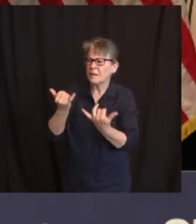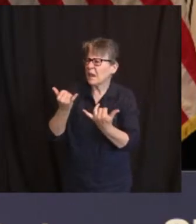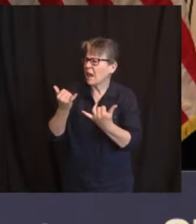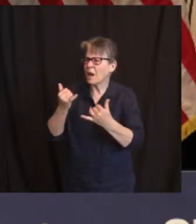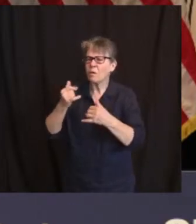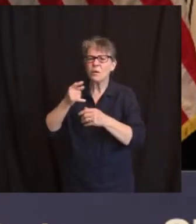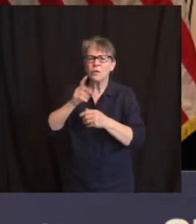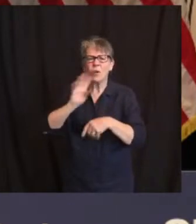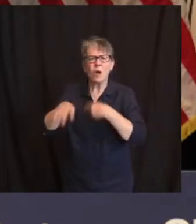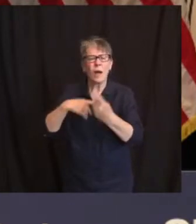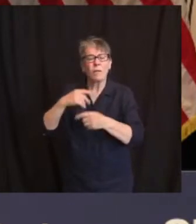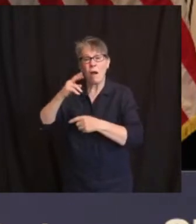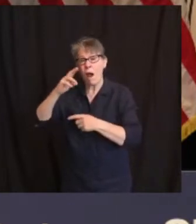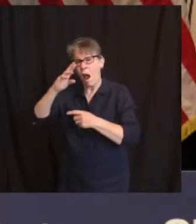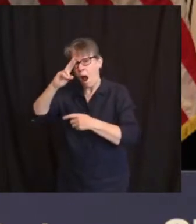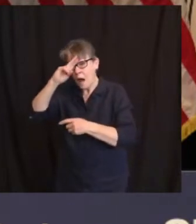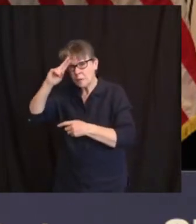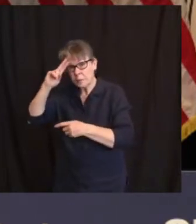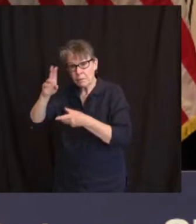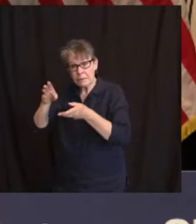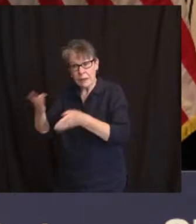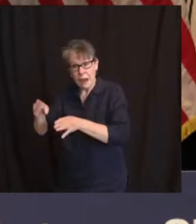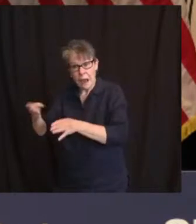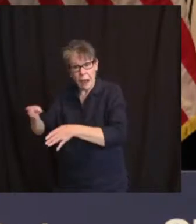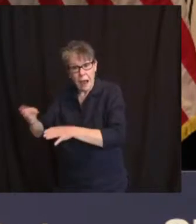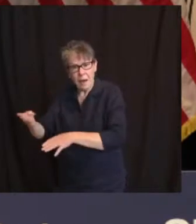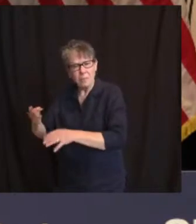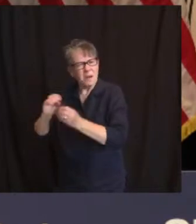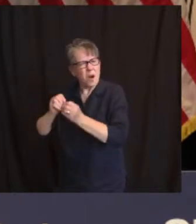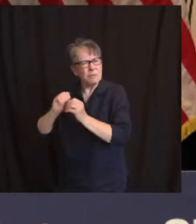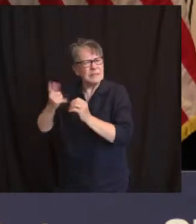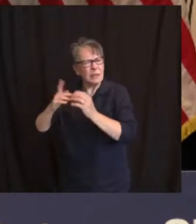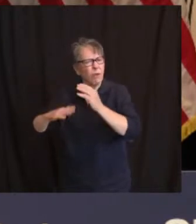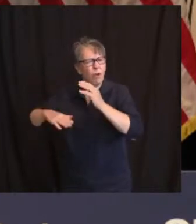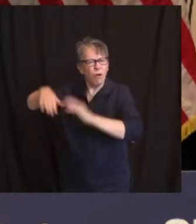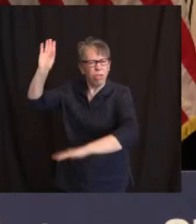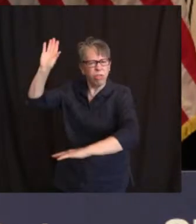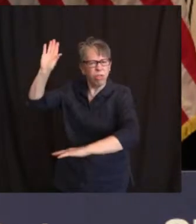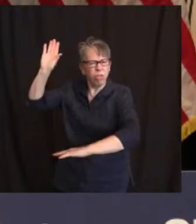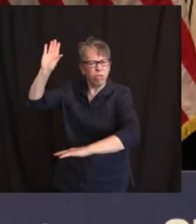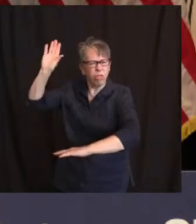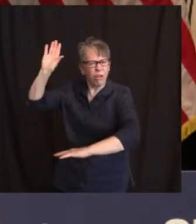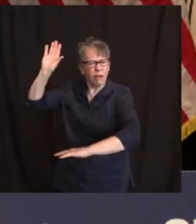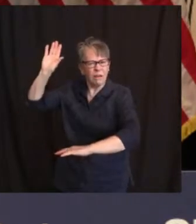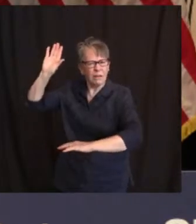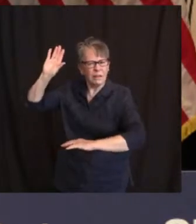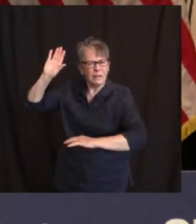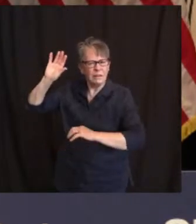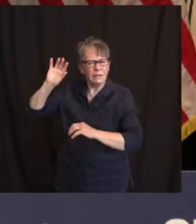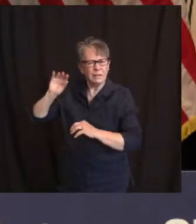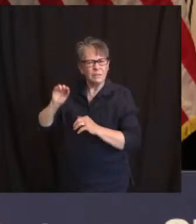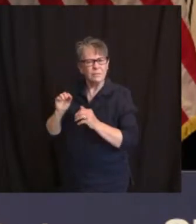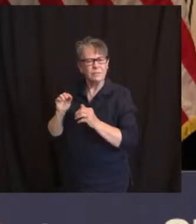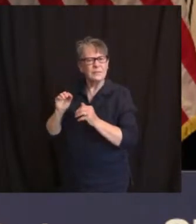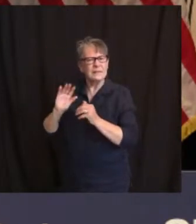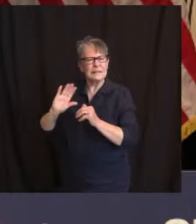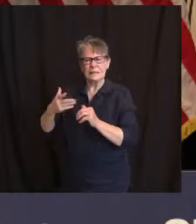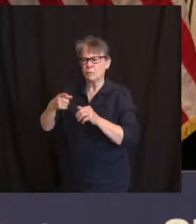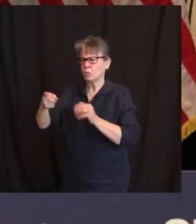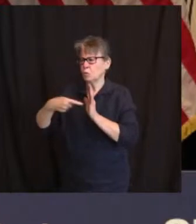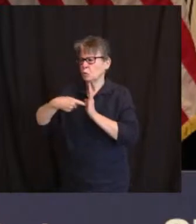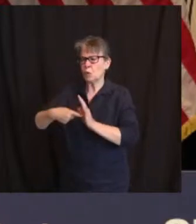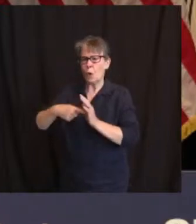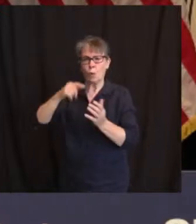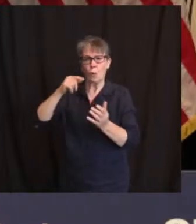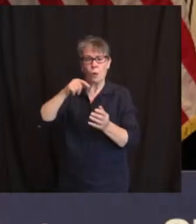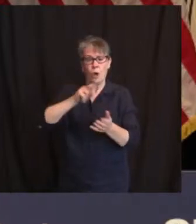fewer long-term care deaths, actually, and more general population deaths, which he took issue with. Could